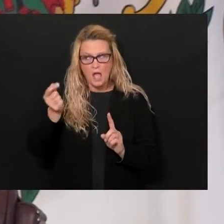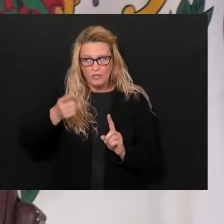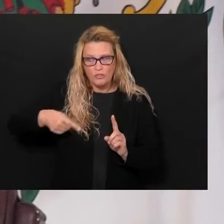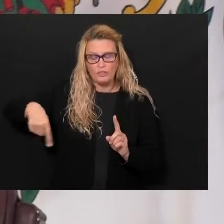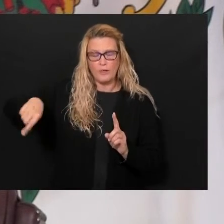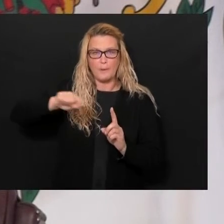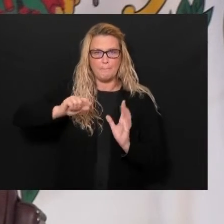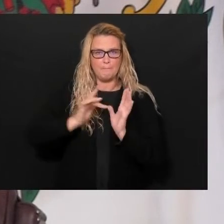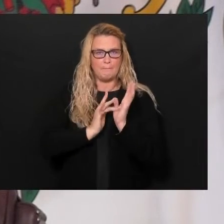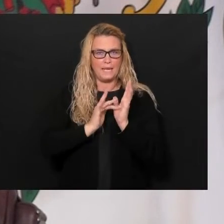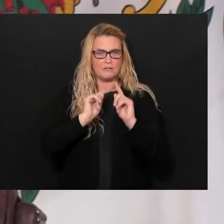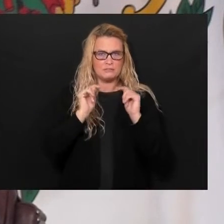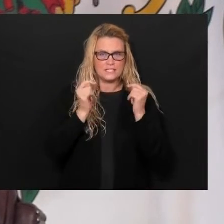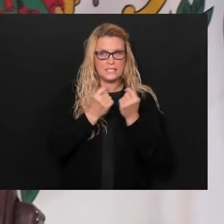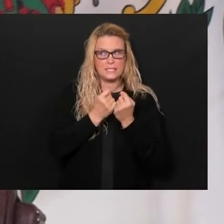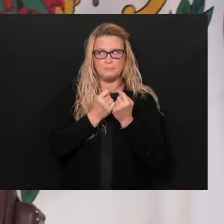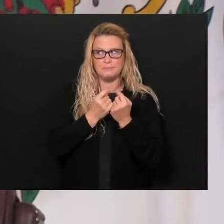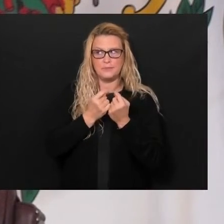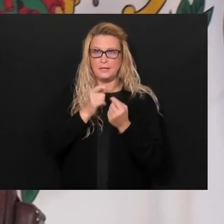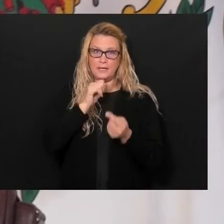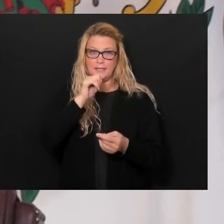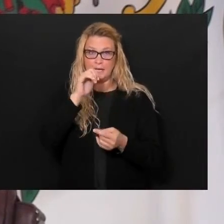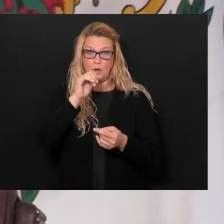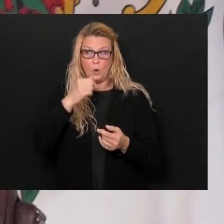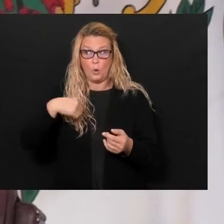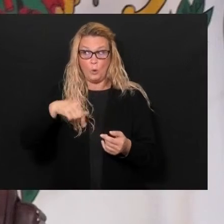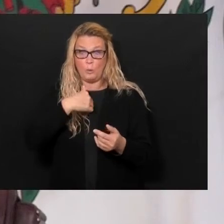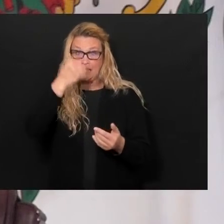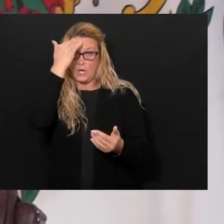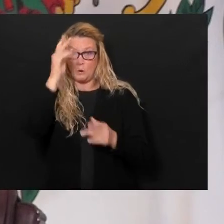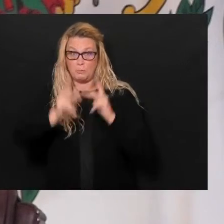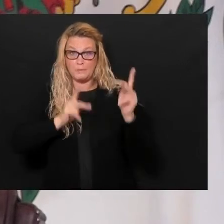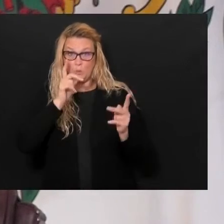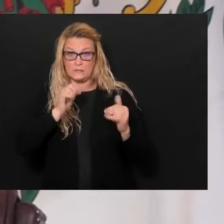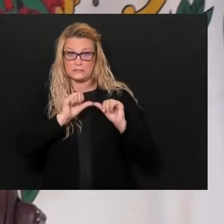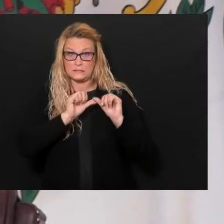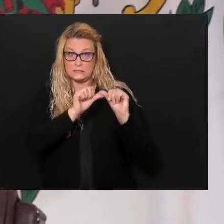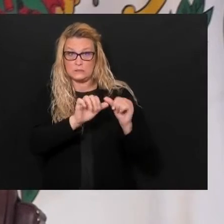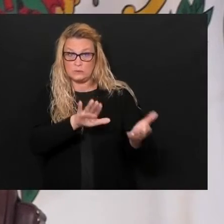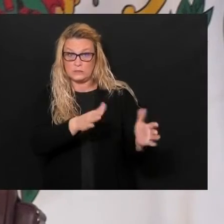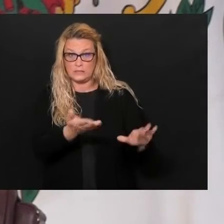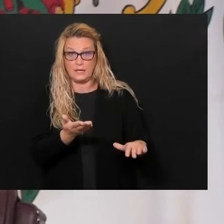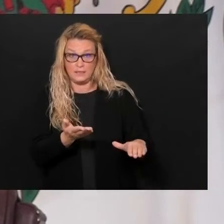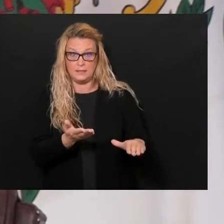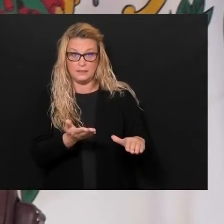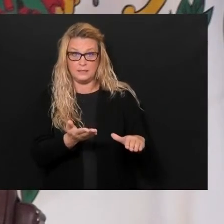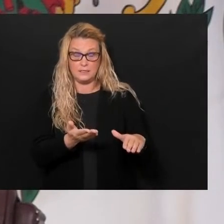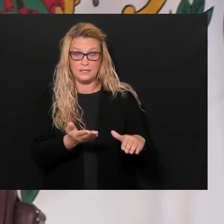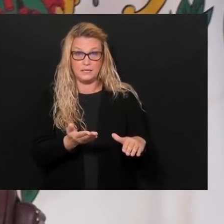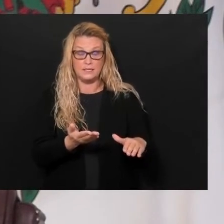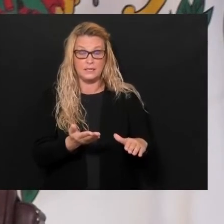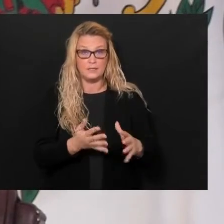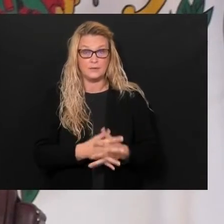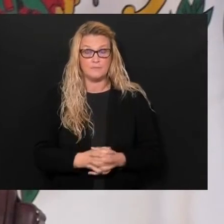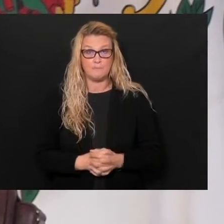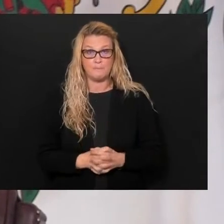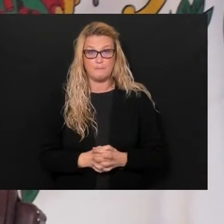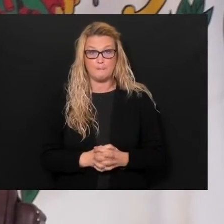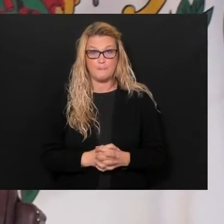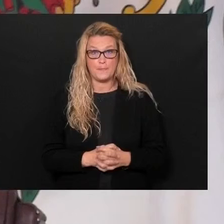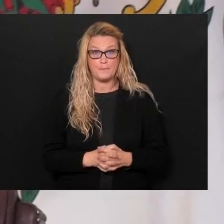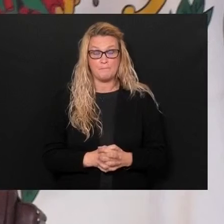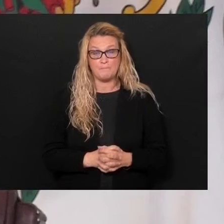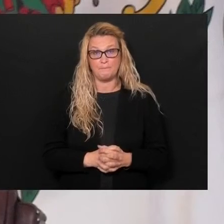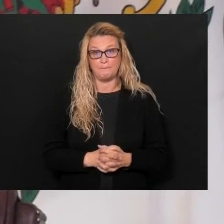nobody believes that we're going to quit dying. And so in other words, I would say we've figured